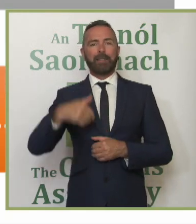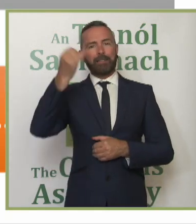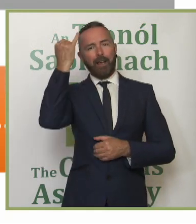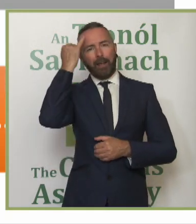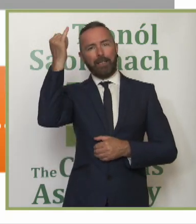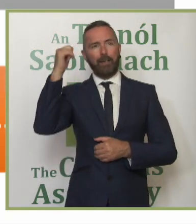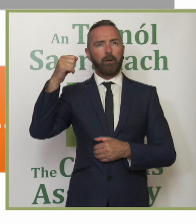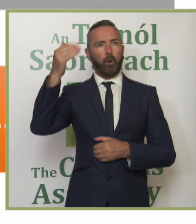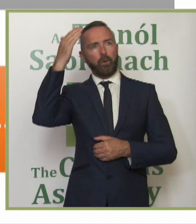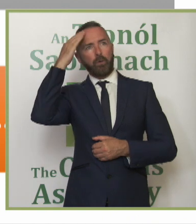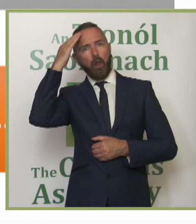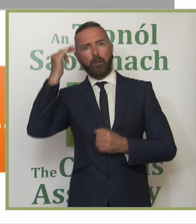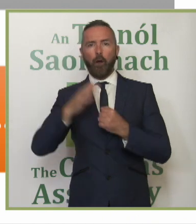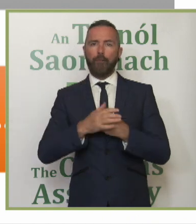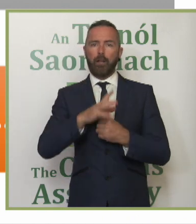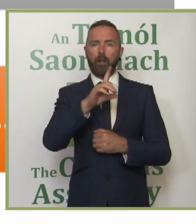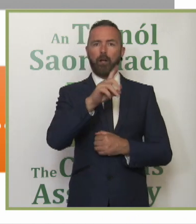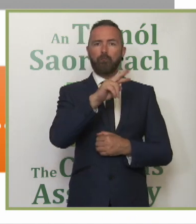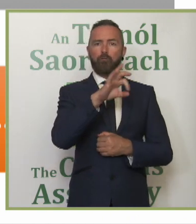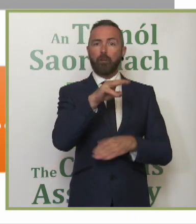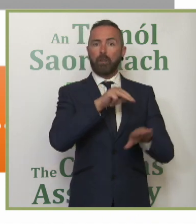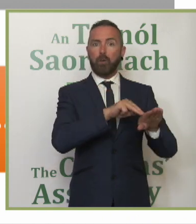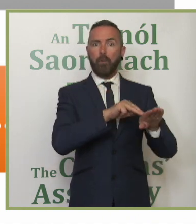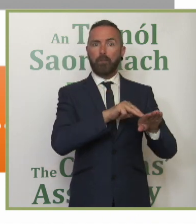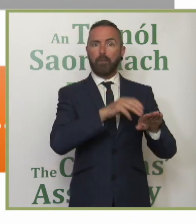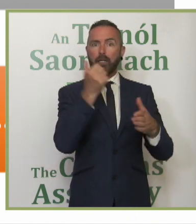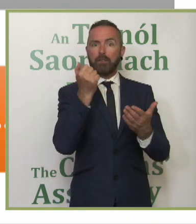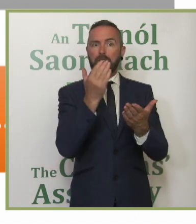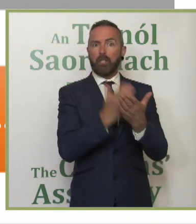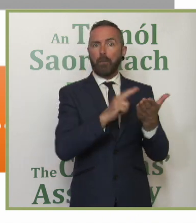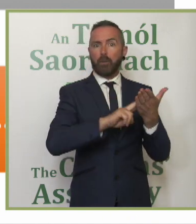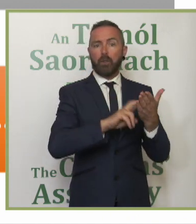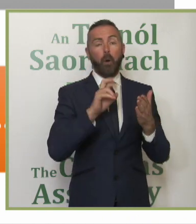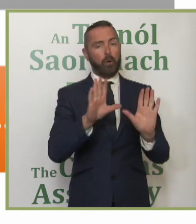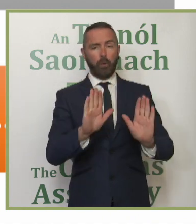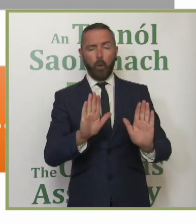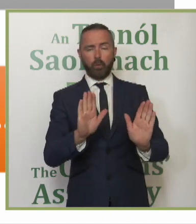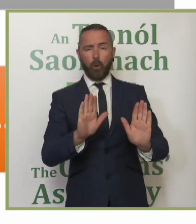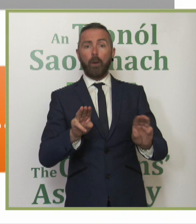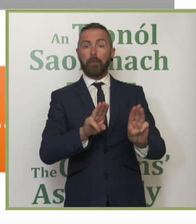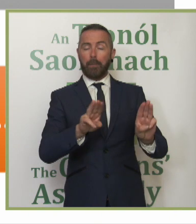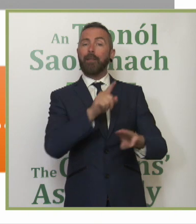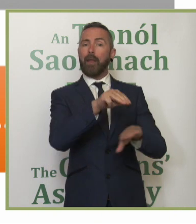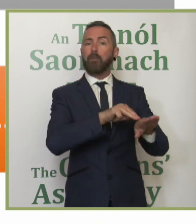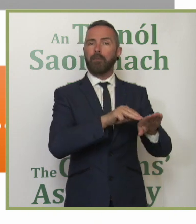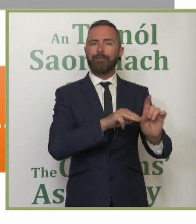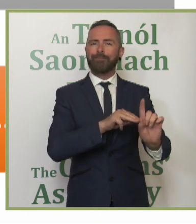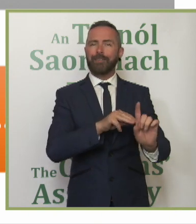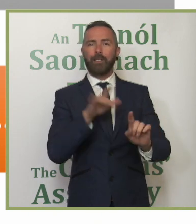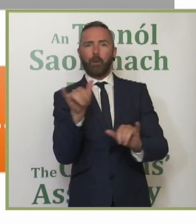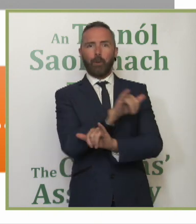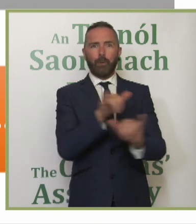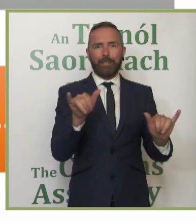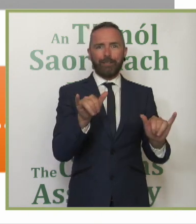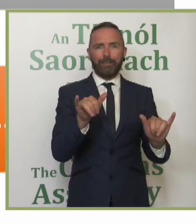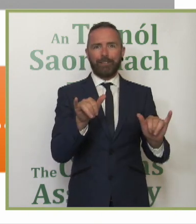that drugs are the problem, we should keep people away from drugs, or no, people are the problem, we should keep the people away from